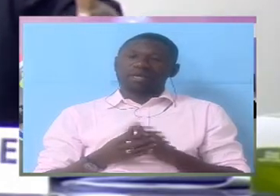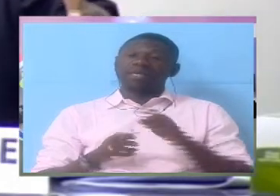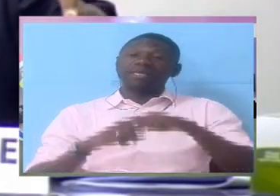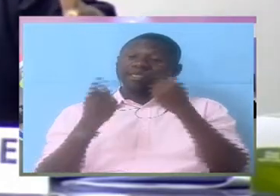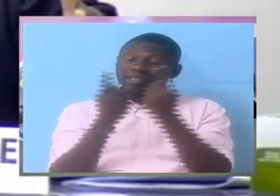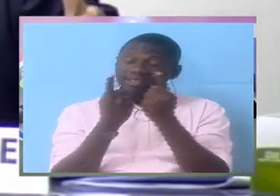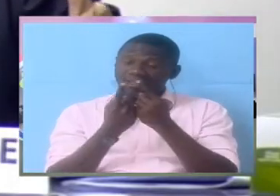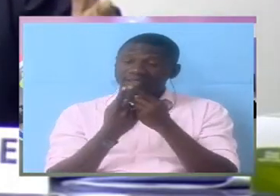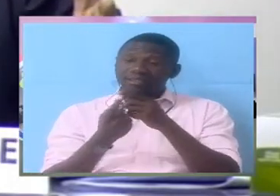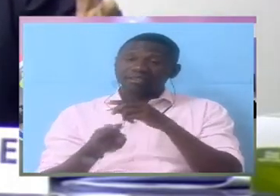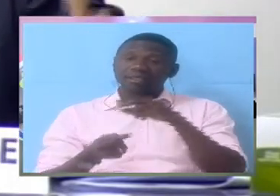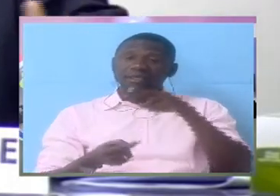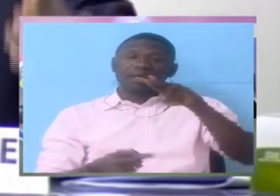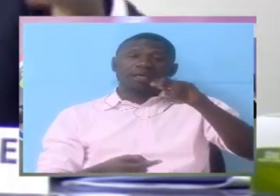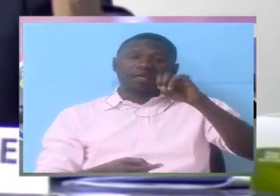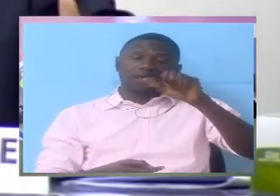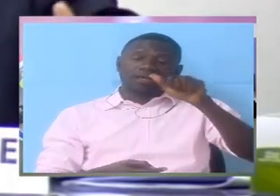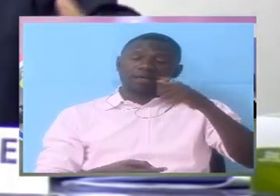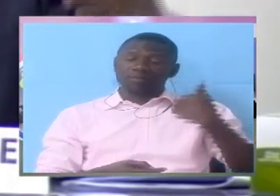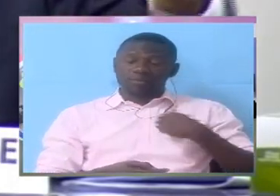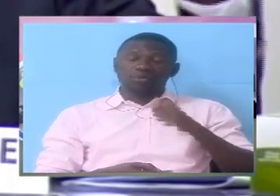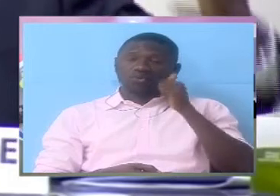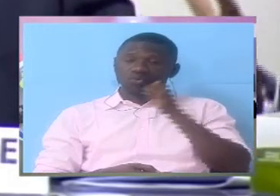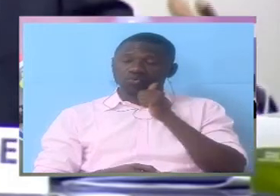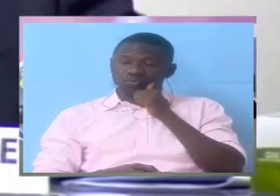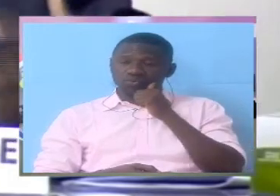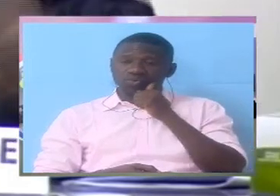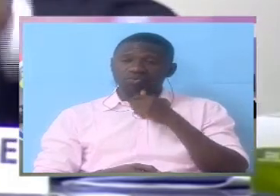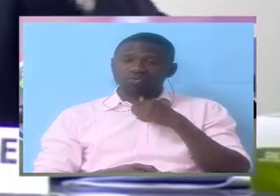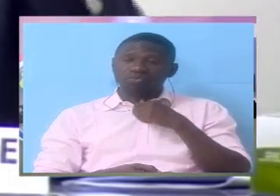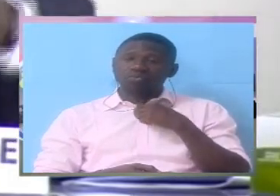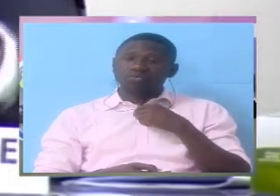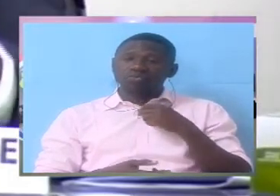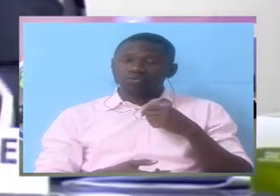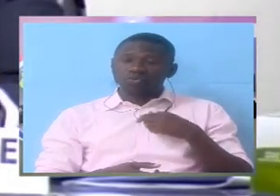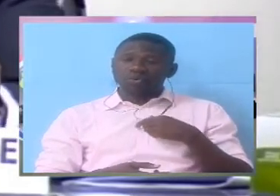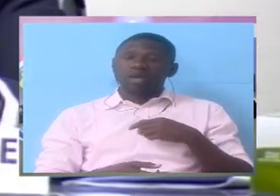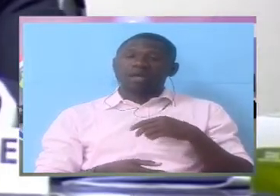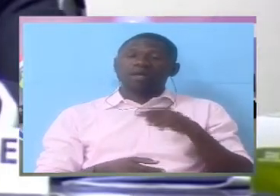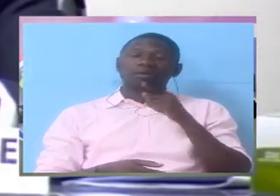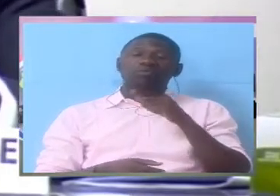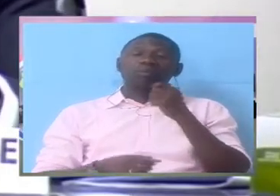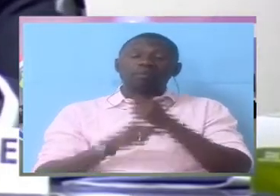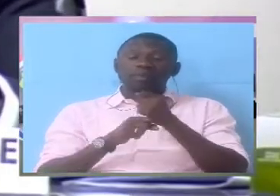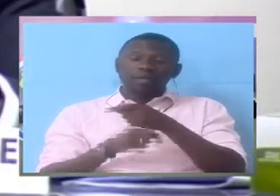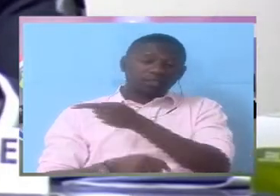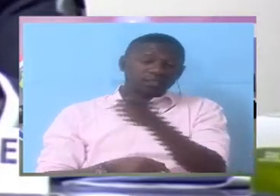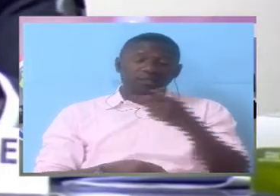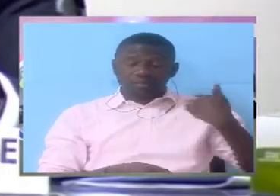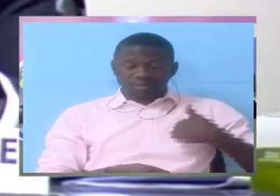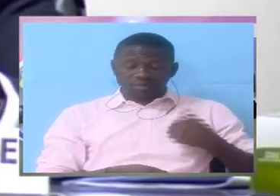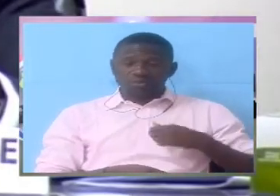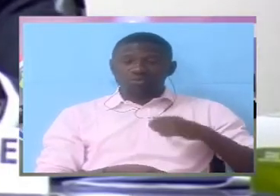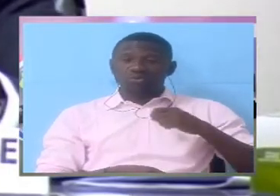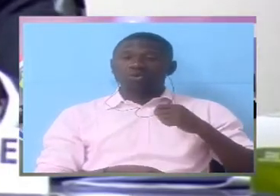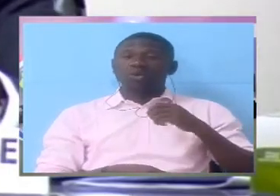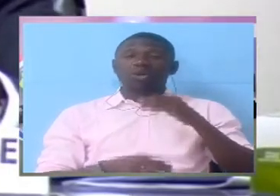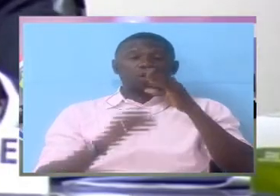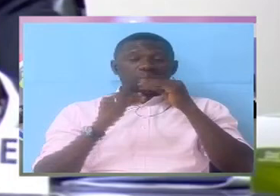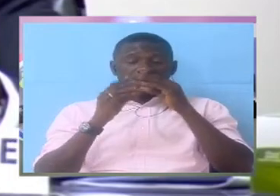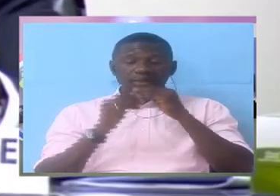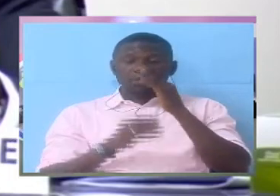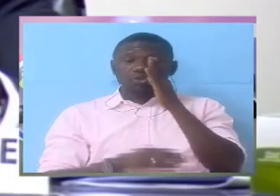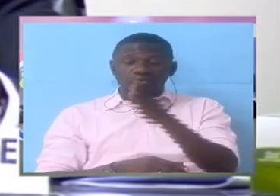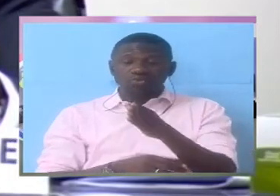used, jora eke munafan menna. To get these people to speak the truth according to Drammeh. Aje ko nyimmole be munafane la